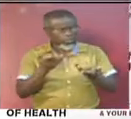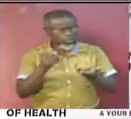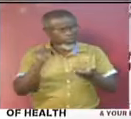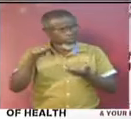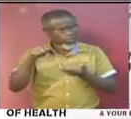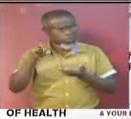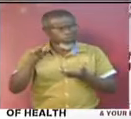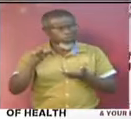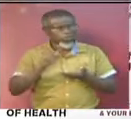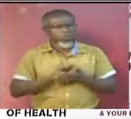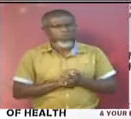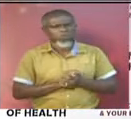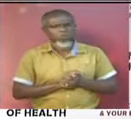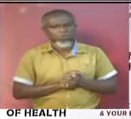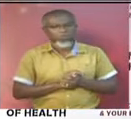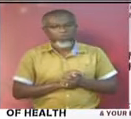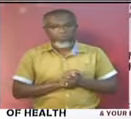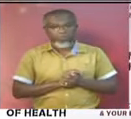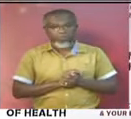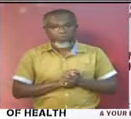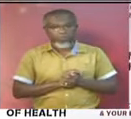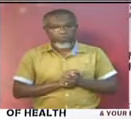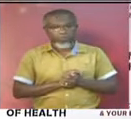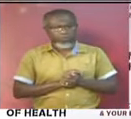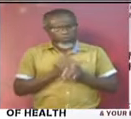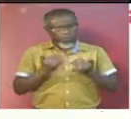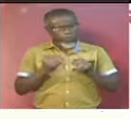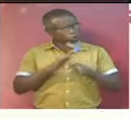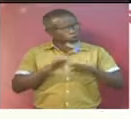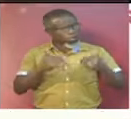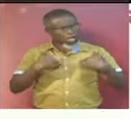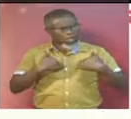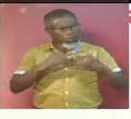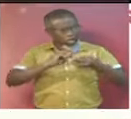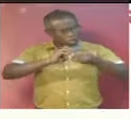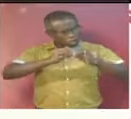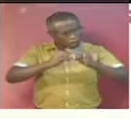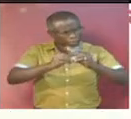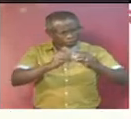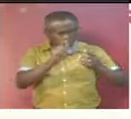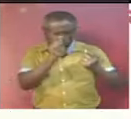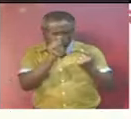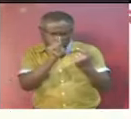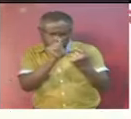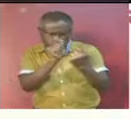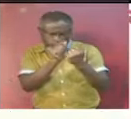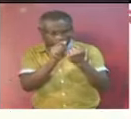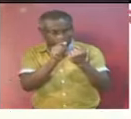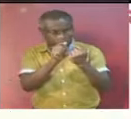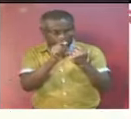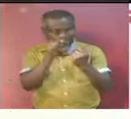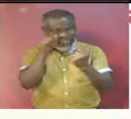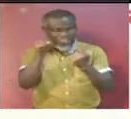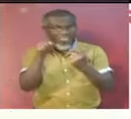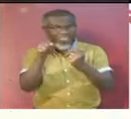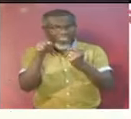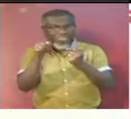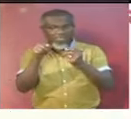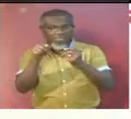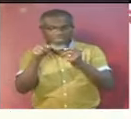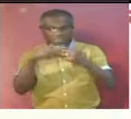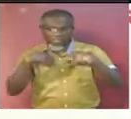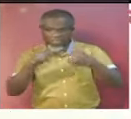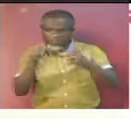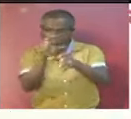Okay, thank you for the two questions. Now, while I don't have a numerical update on the functioning within the general healthcare system, the general healthcare